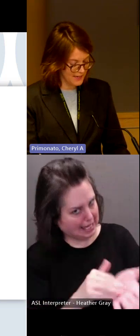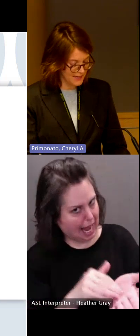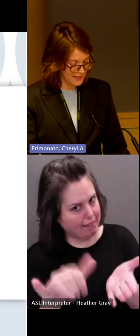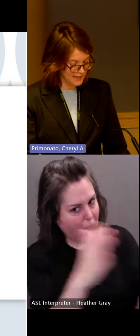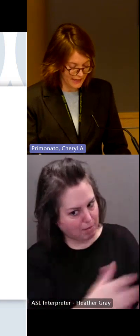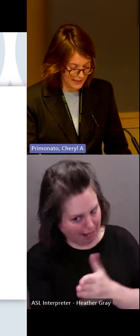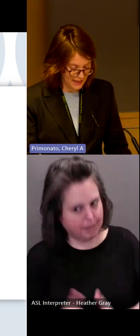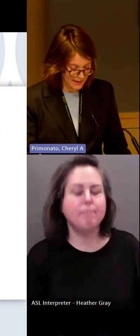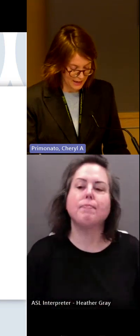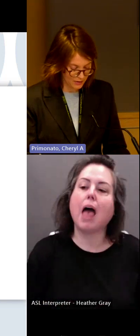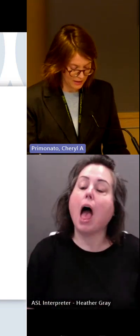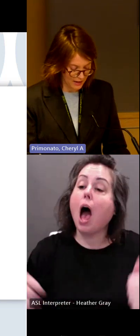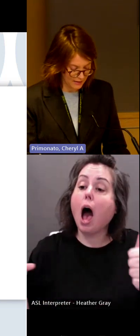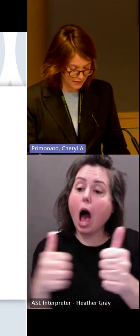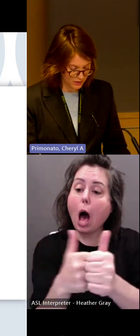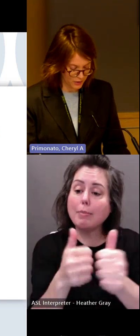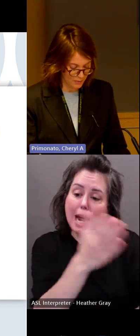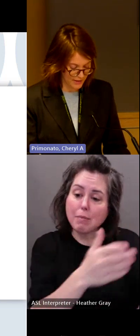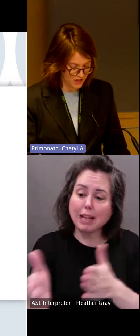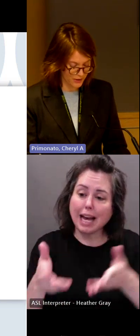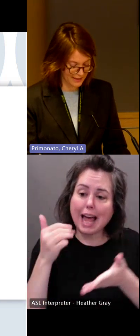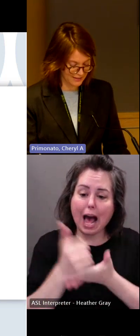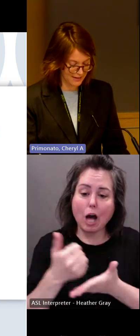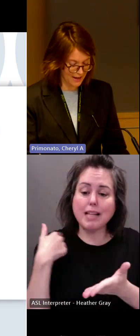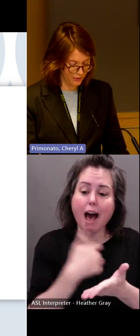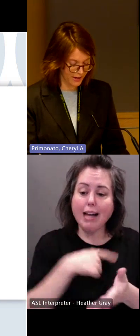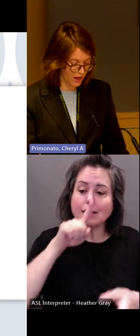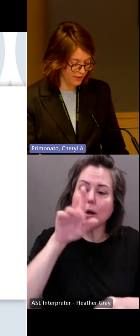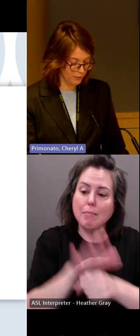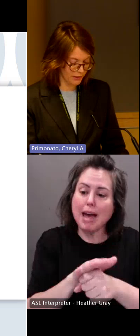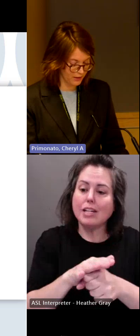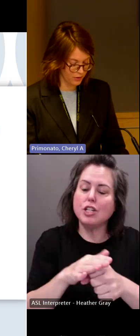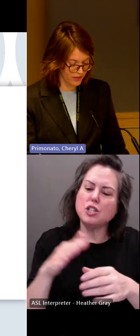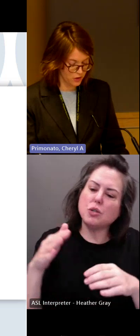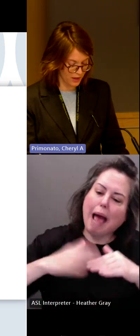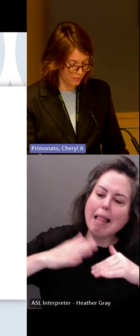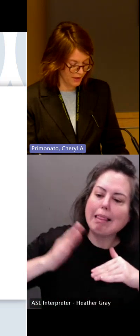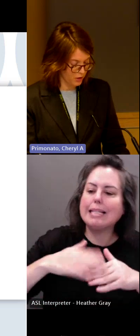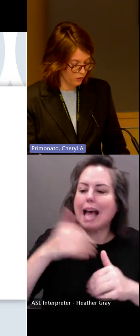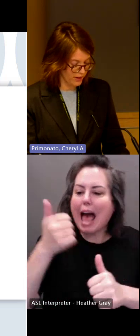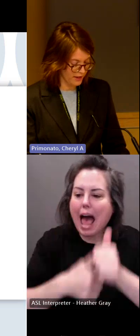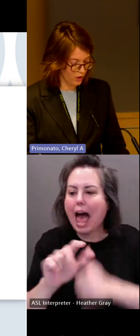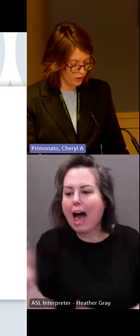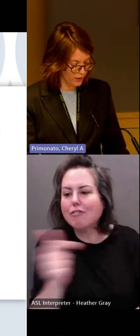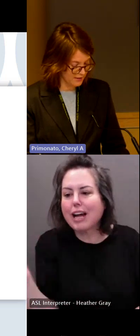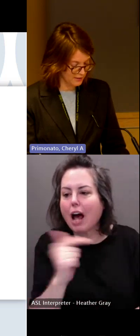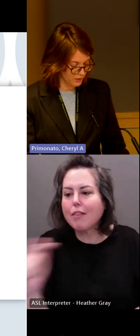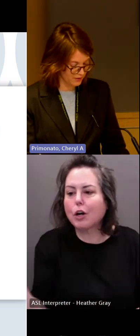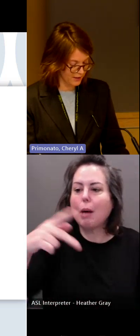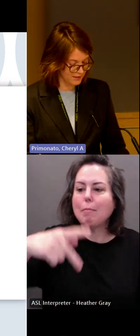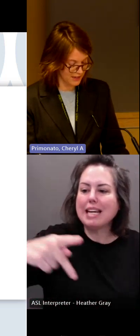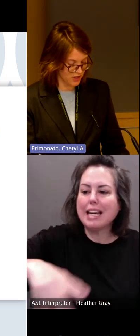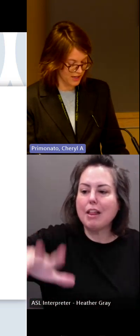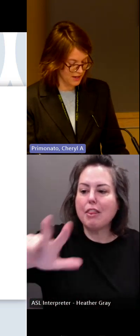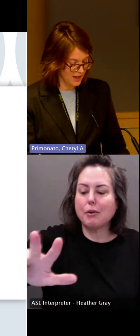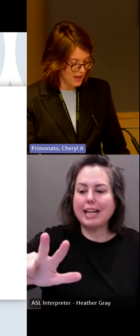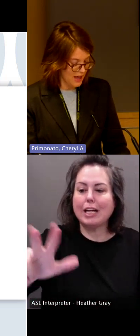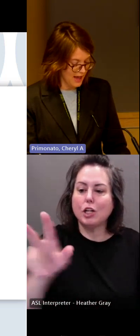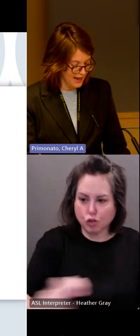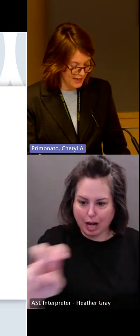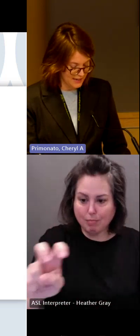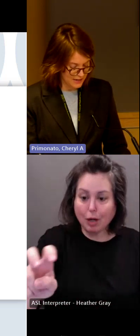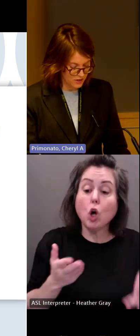Our updated plan enables us to commit to at least every other P3 trip running all the way to Swissvale